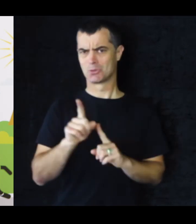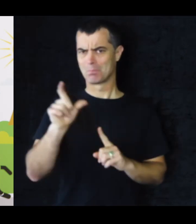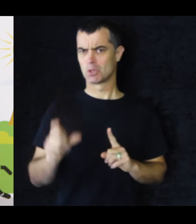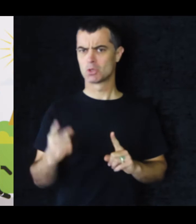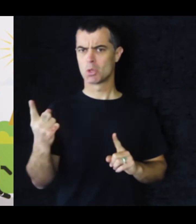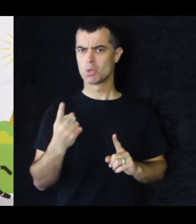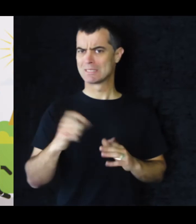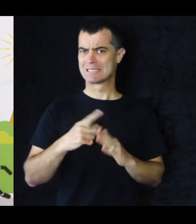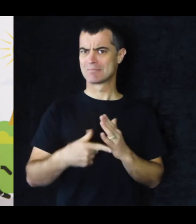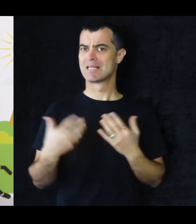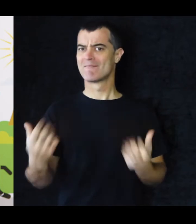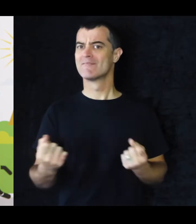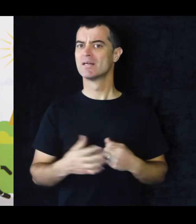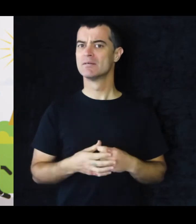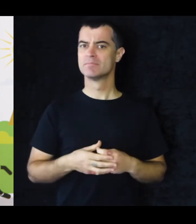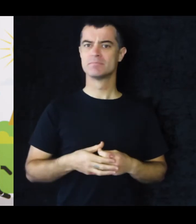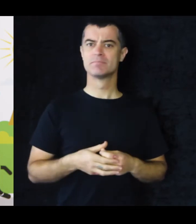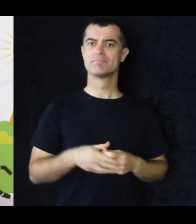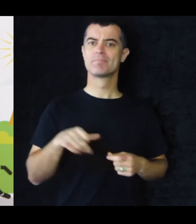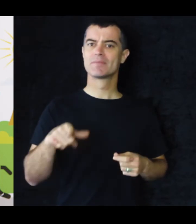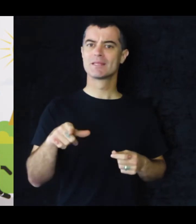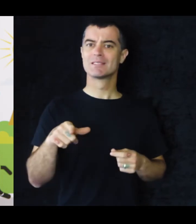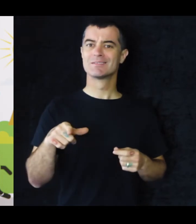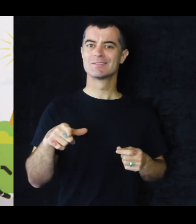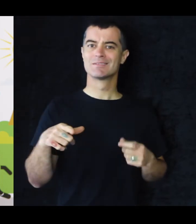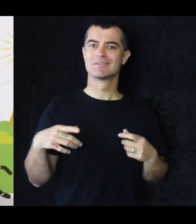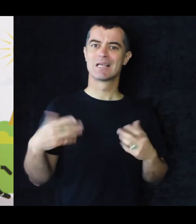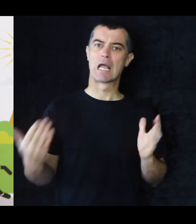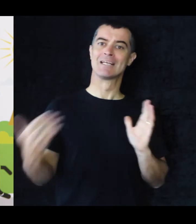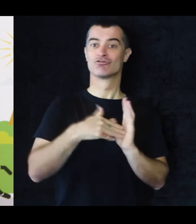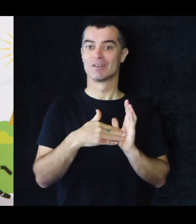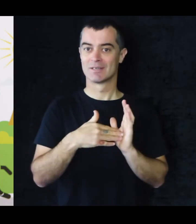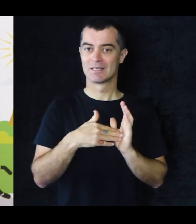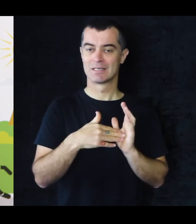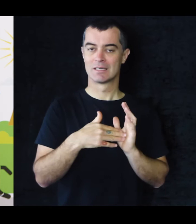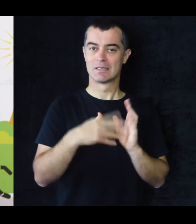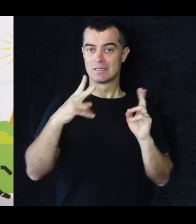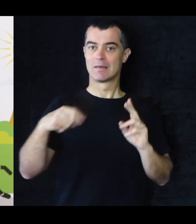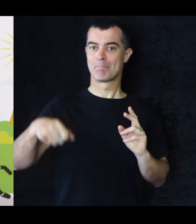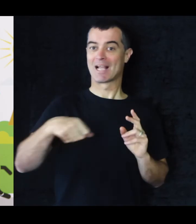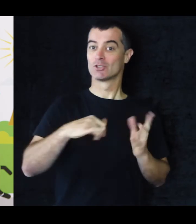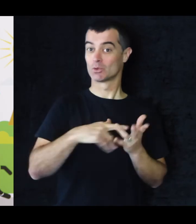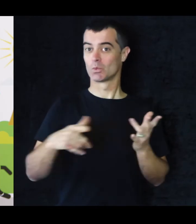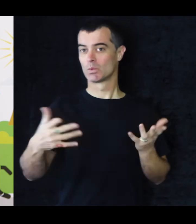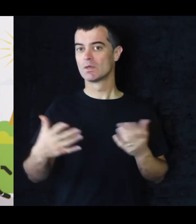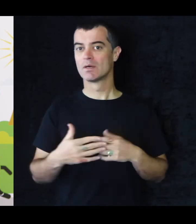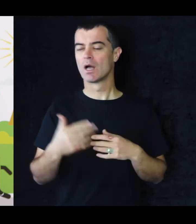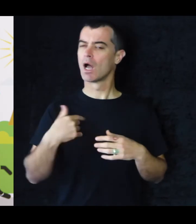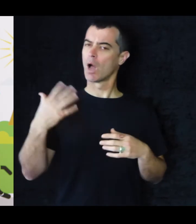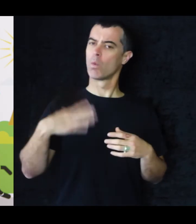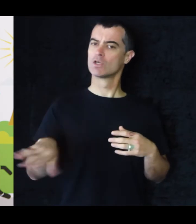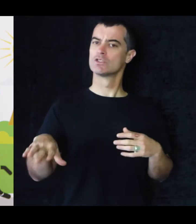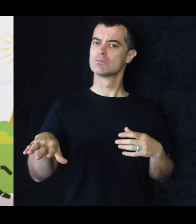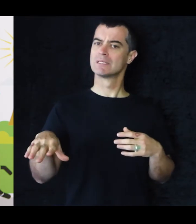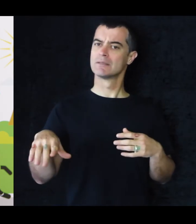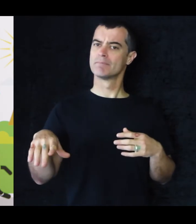a person with a disability that comes with extra baggage. So I want to